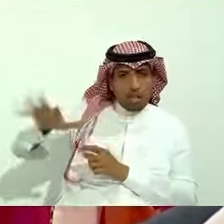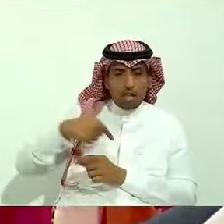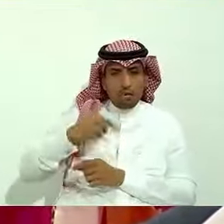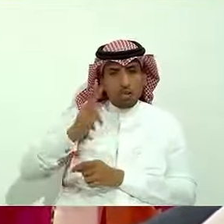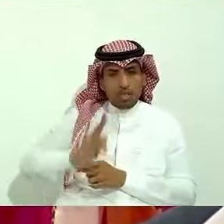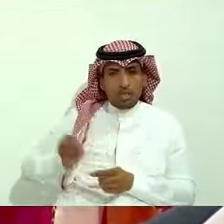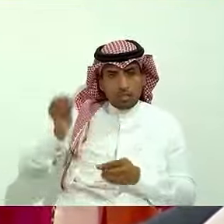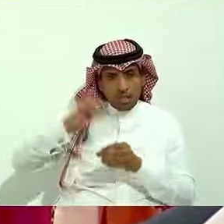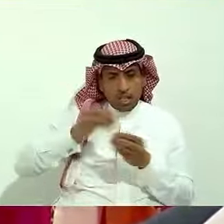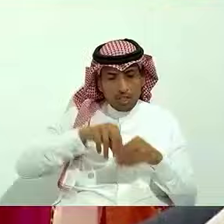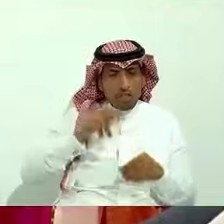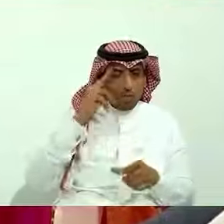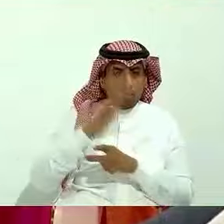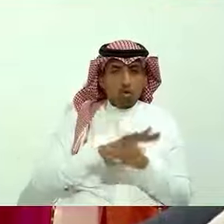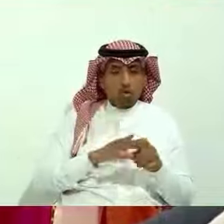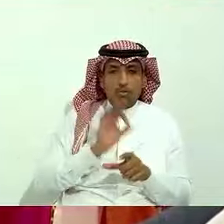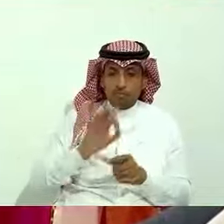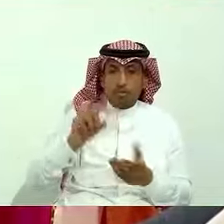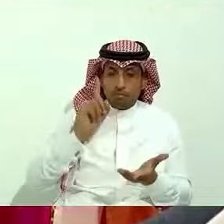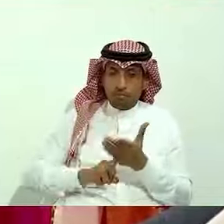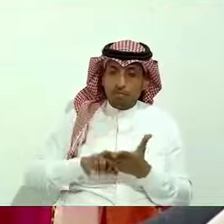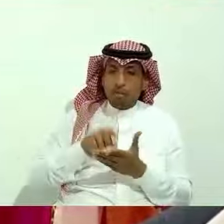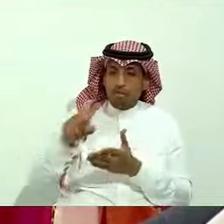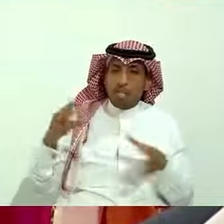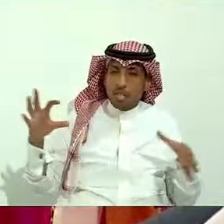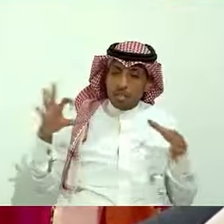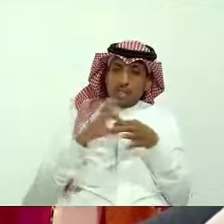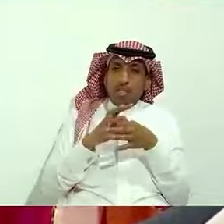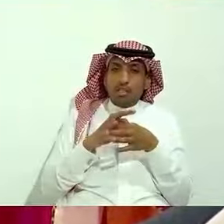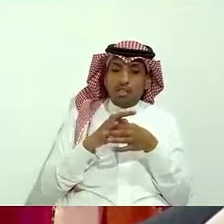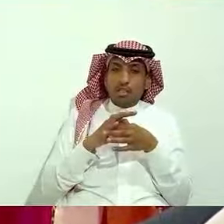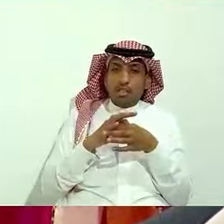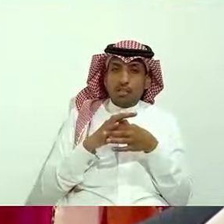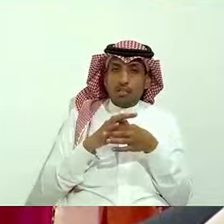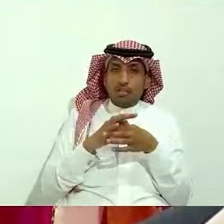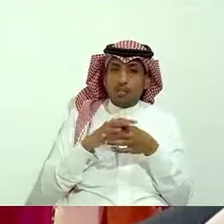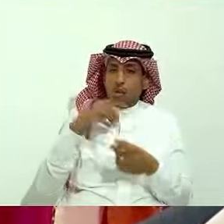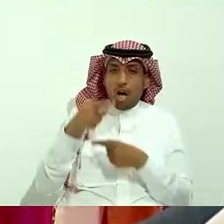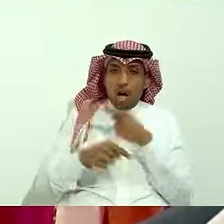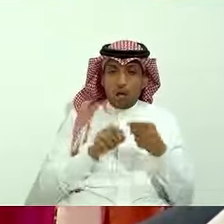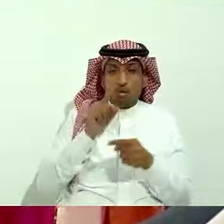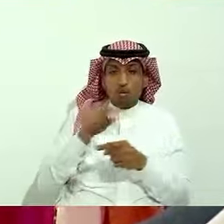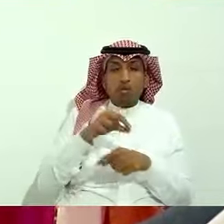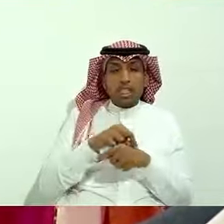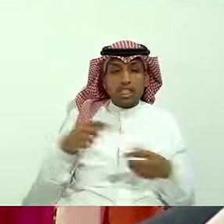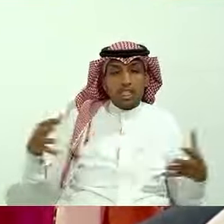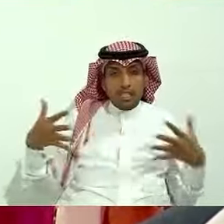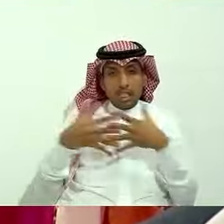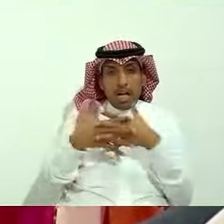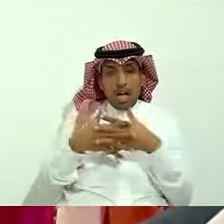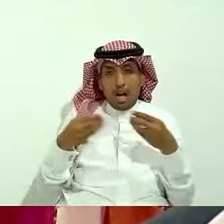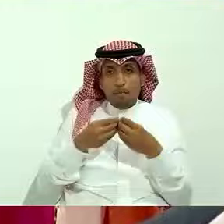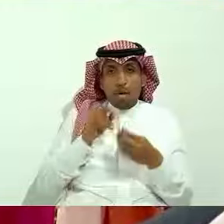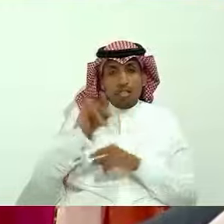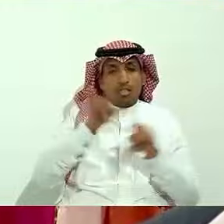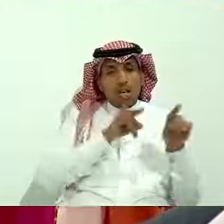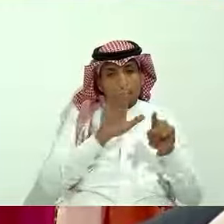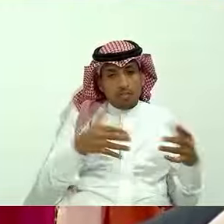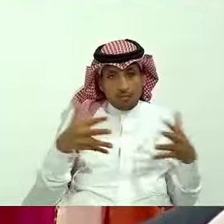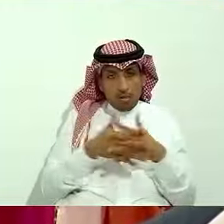lot in Saudi. So it's definitely, there's an interconnectedness and it's ultimately about human relations and human connections and travel and all of that.